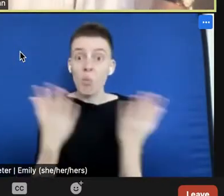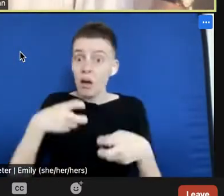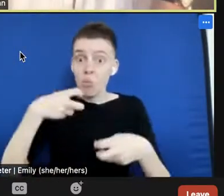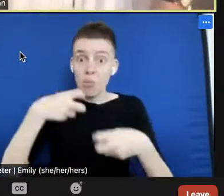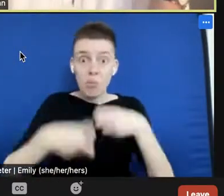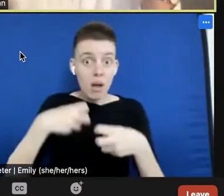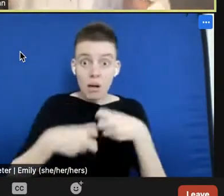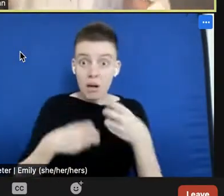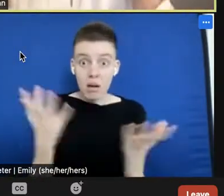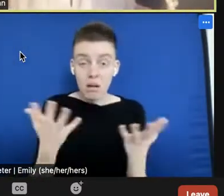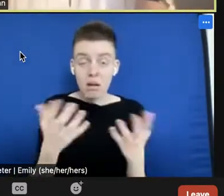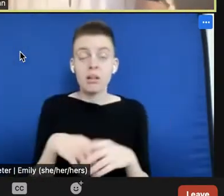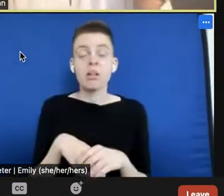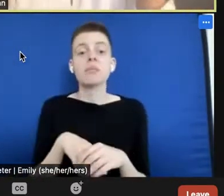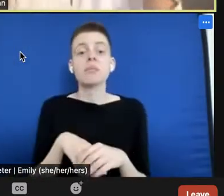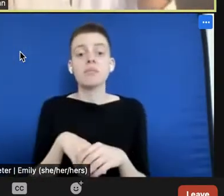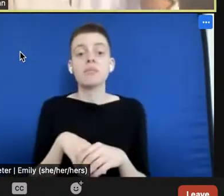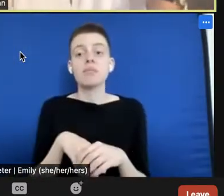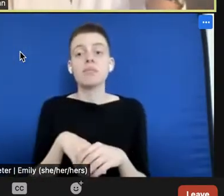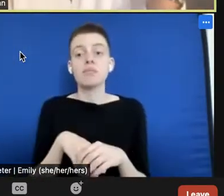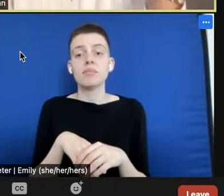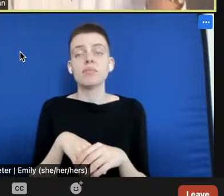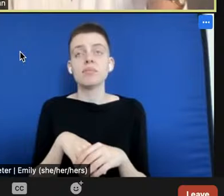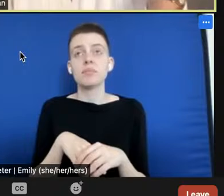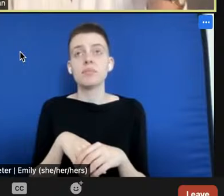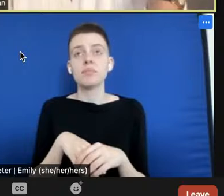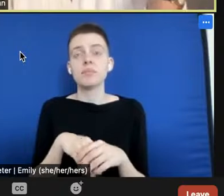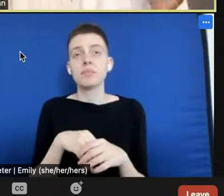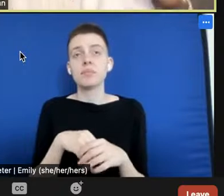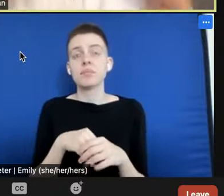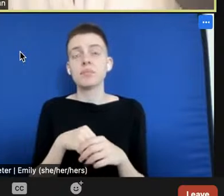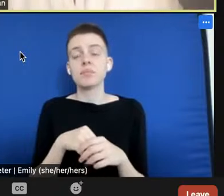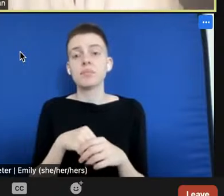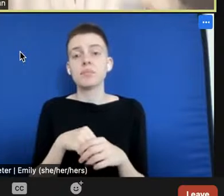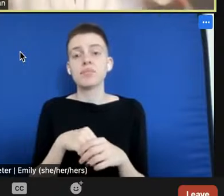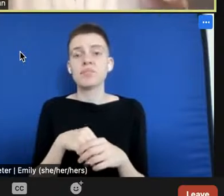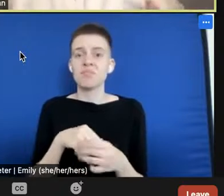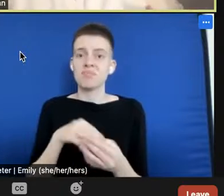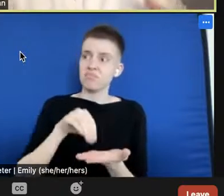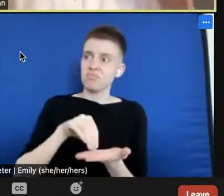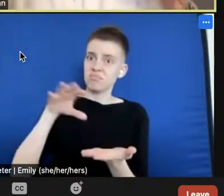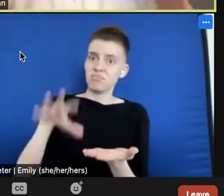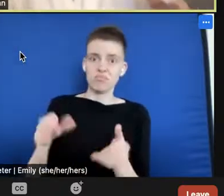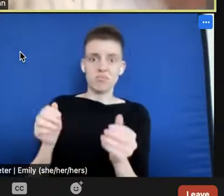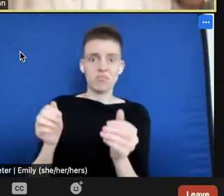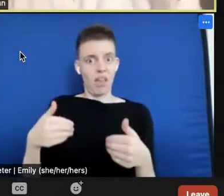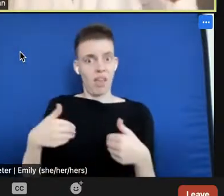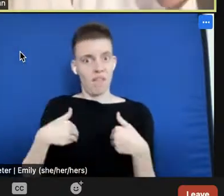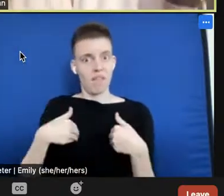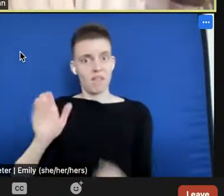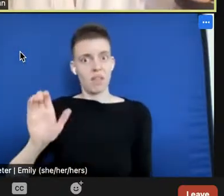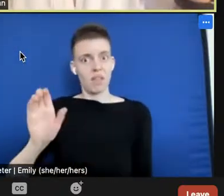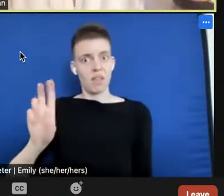the rub. The rub is that kids with CVI aren't expected to have vision that's a one and